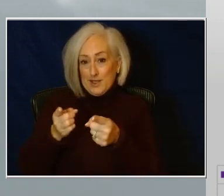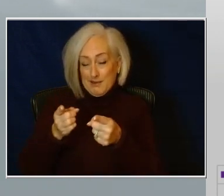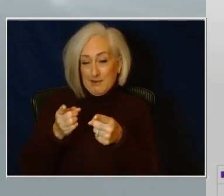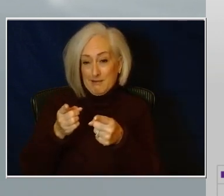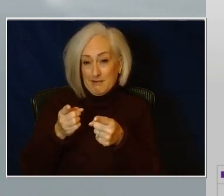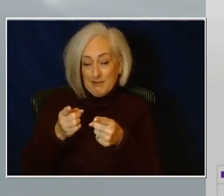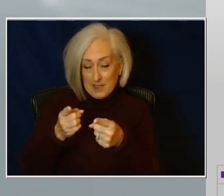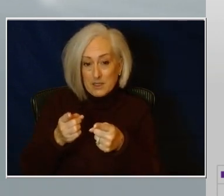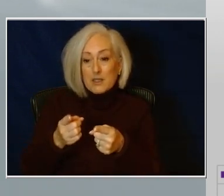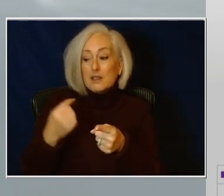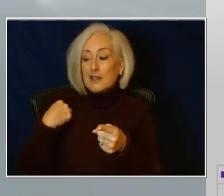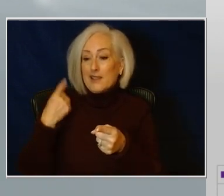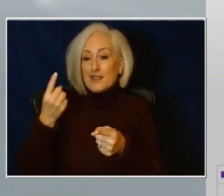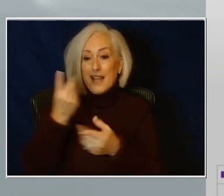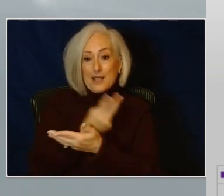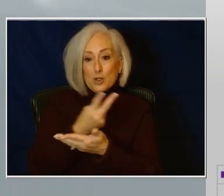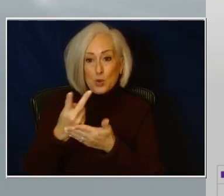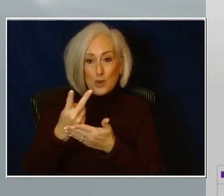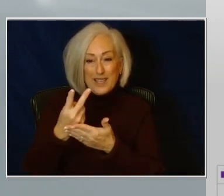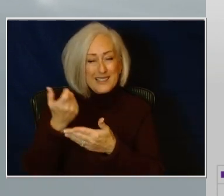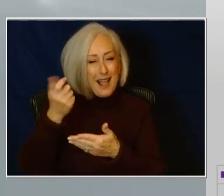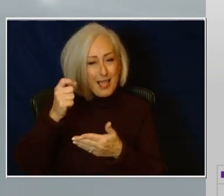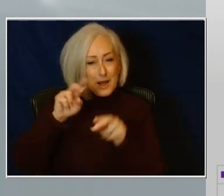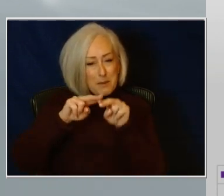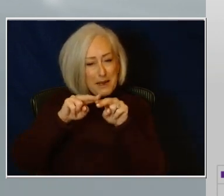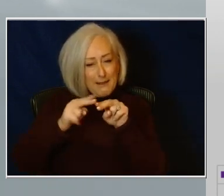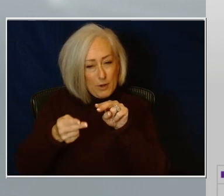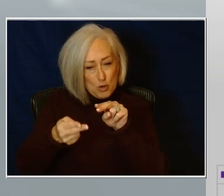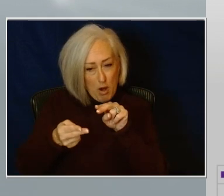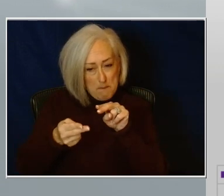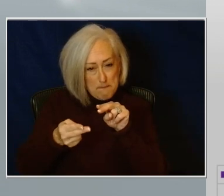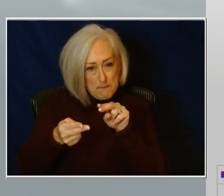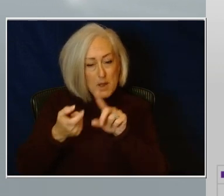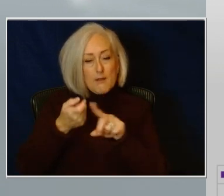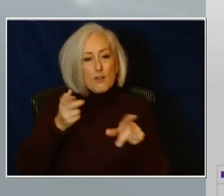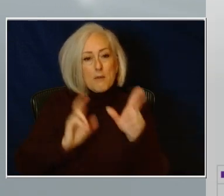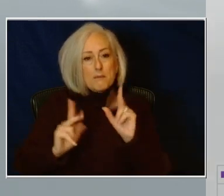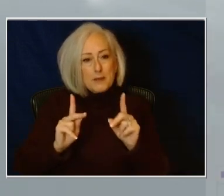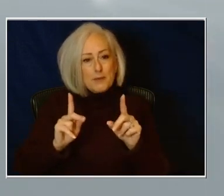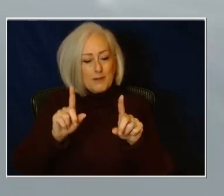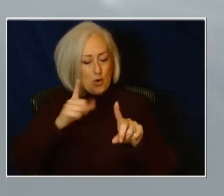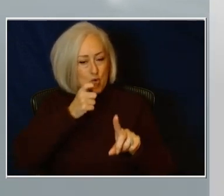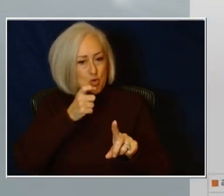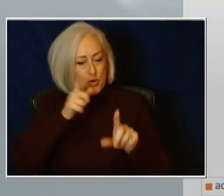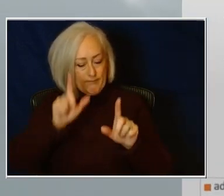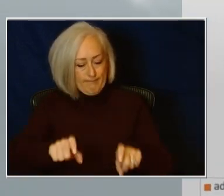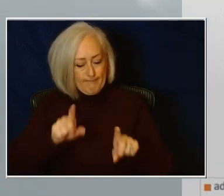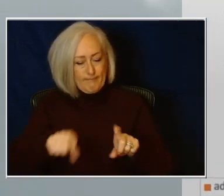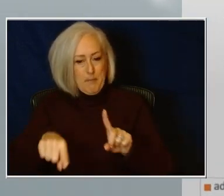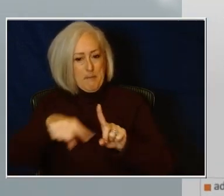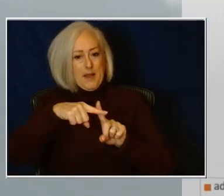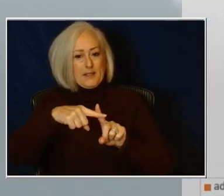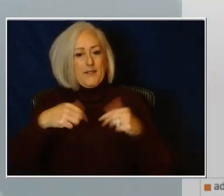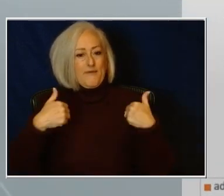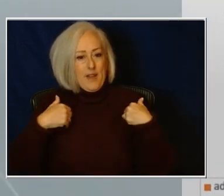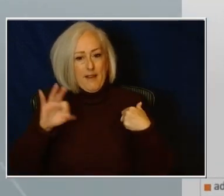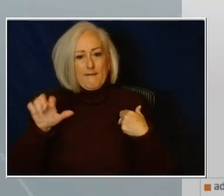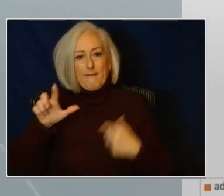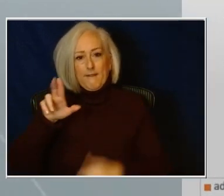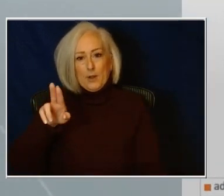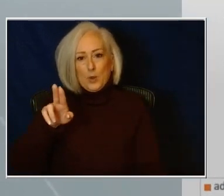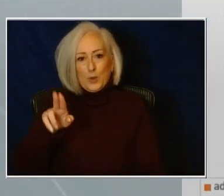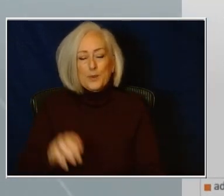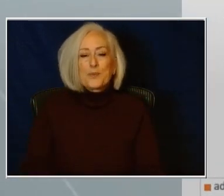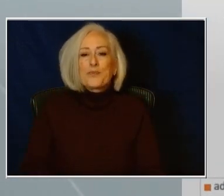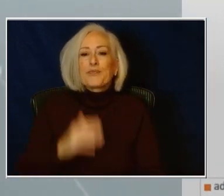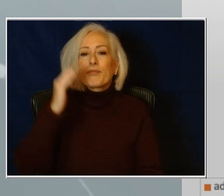2 weeks there's a slight decrease in the overall positive tests. So I think that is good news. And then moving on to admissions,